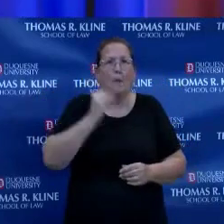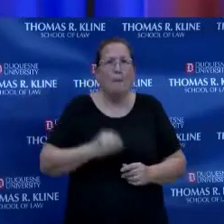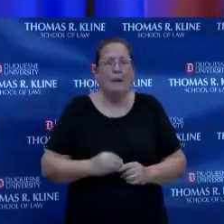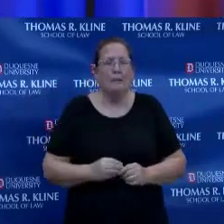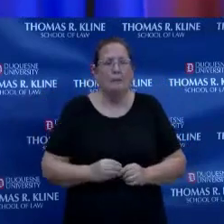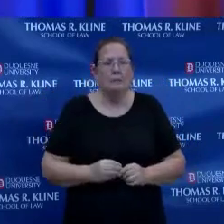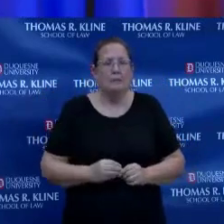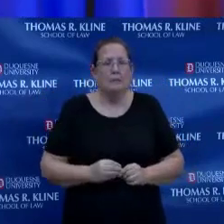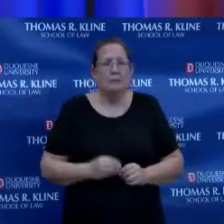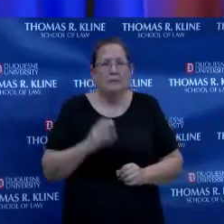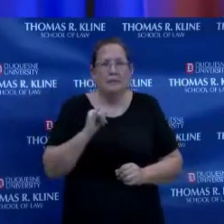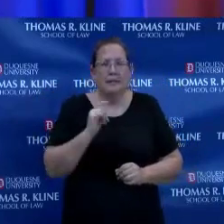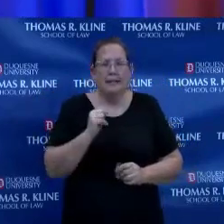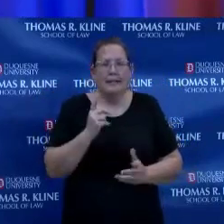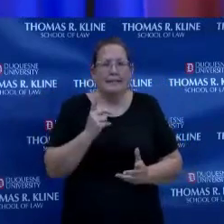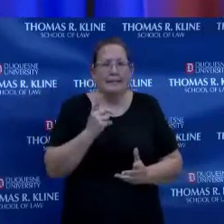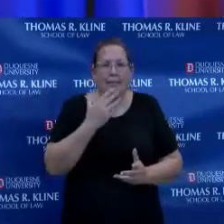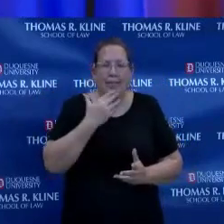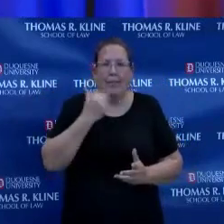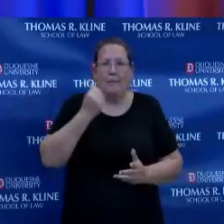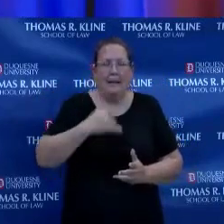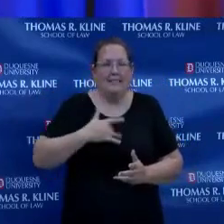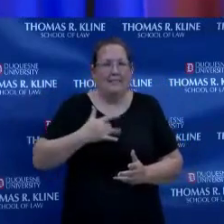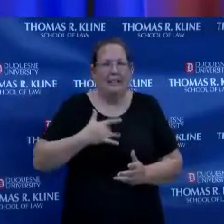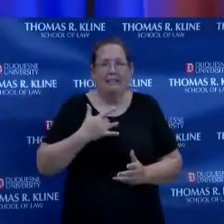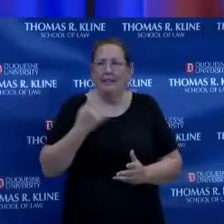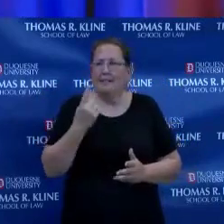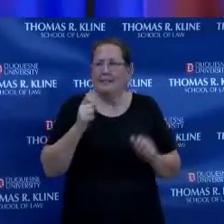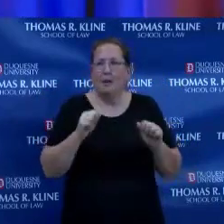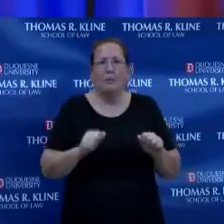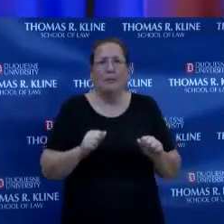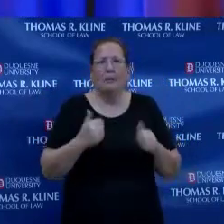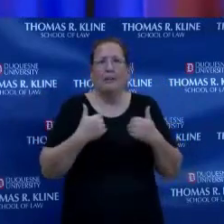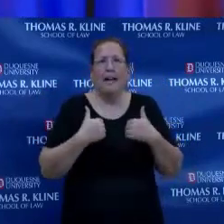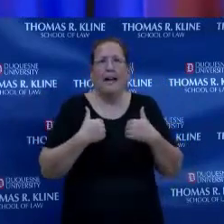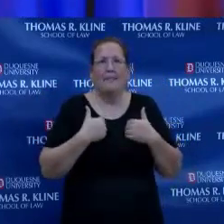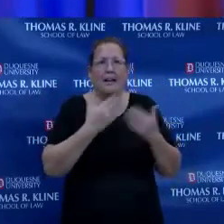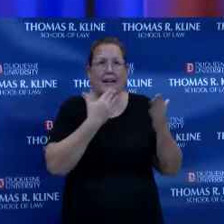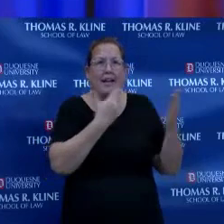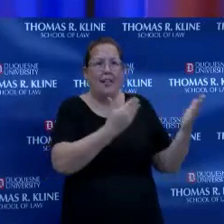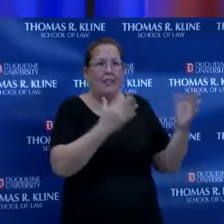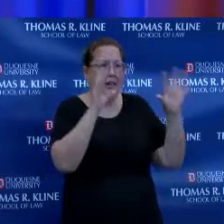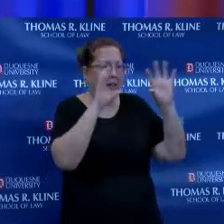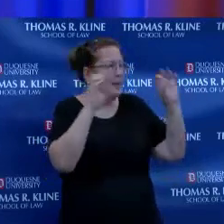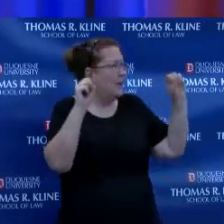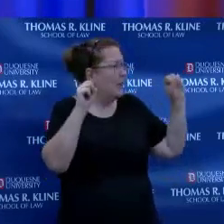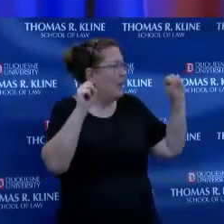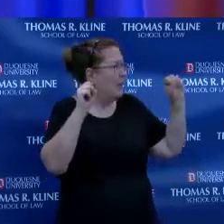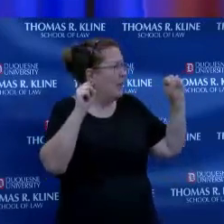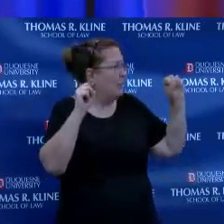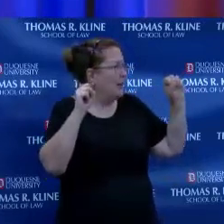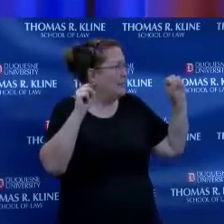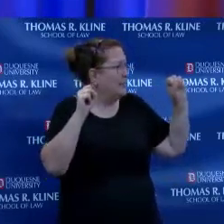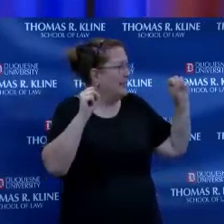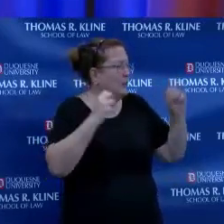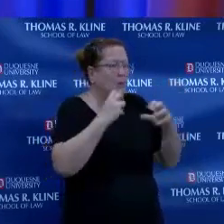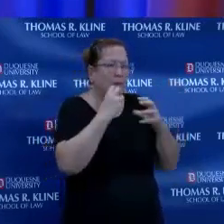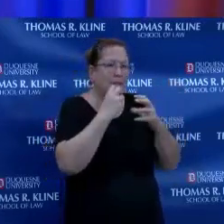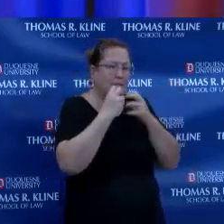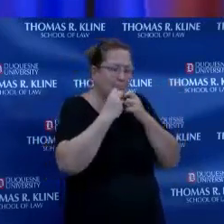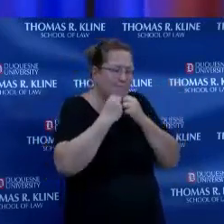it's the warmest feeling that a person could have, and I thank President Gormley, who is a dear